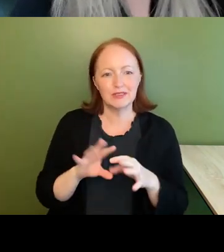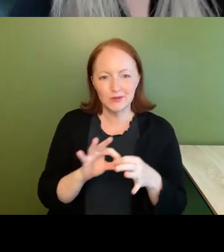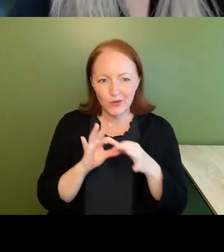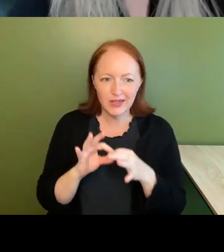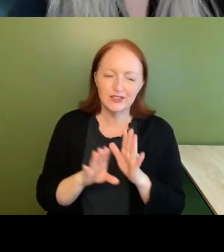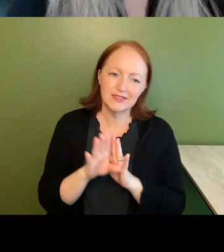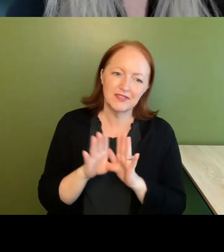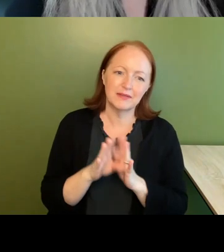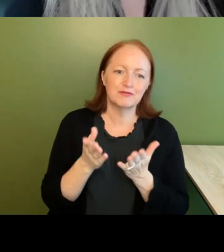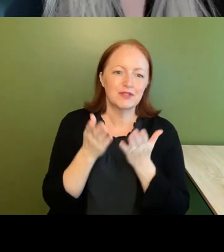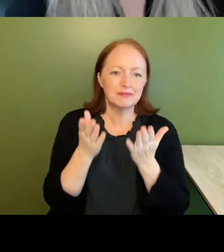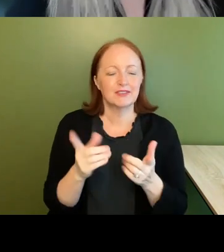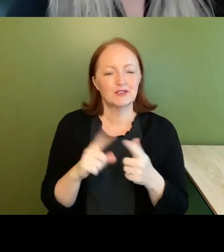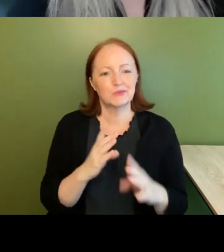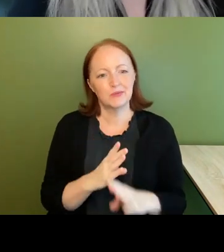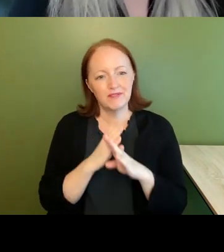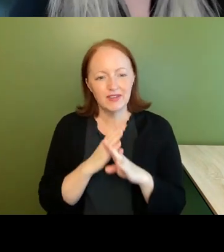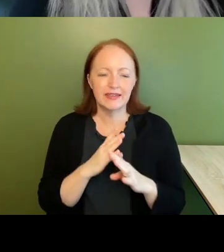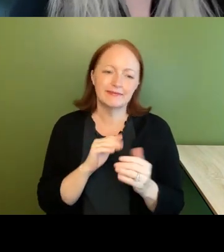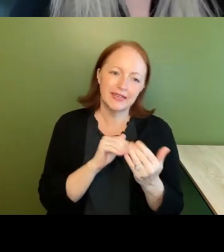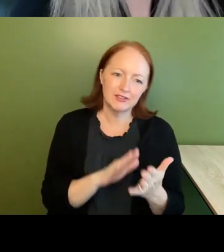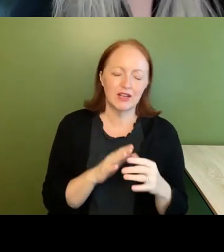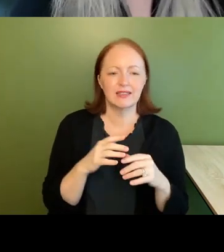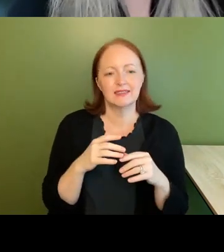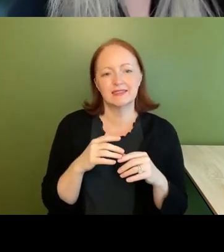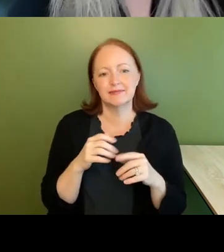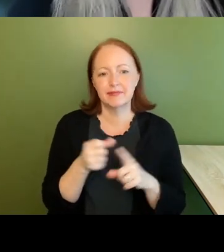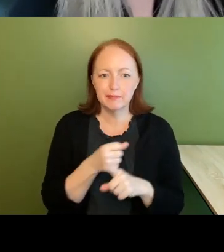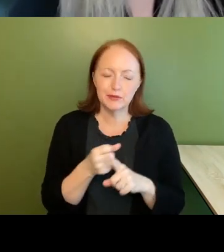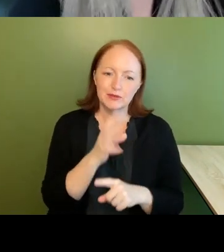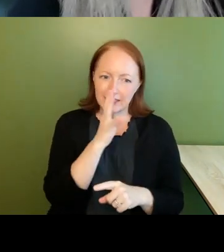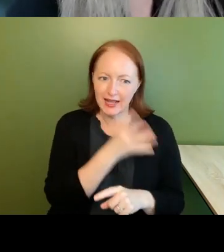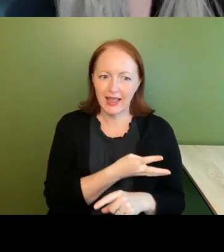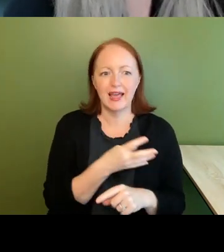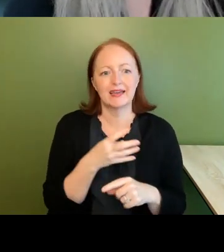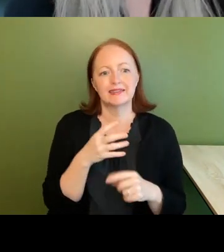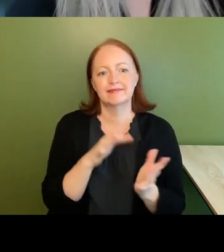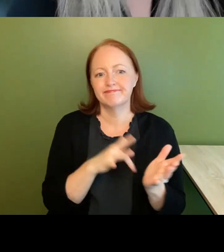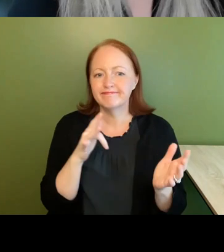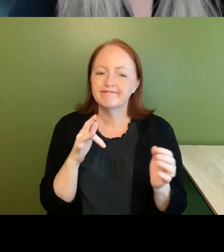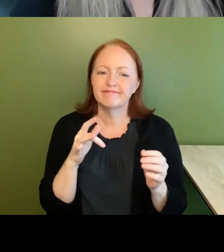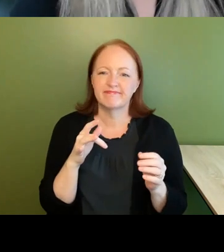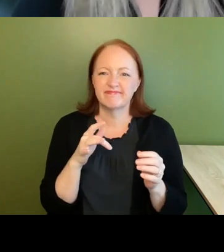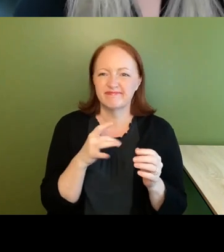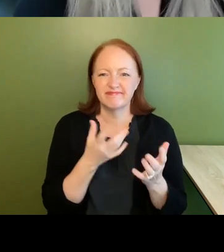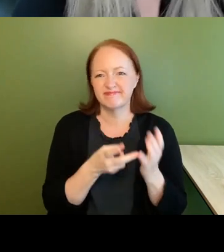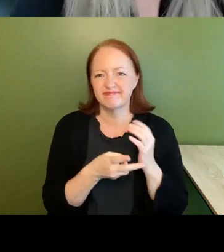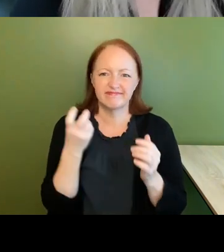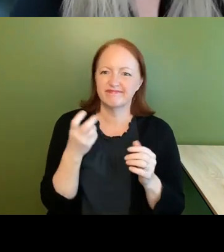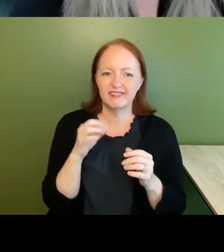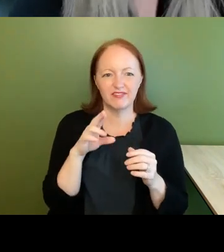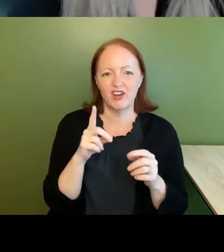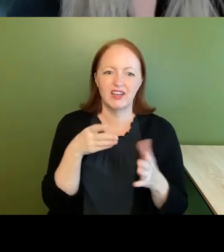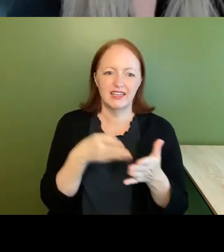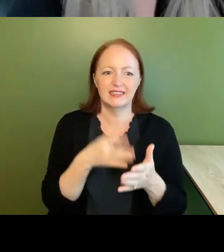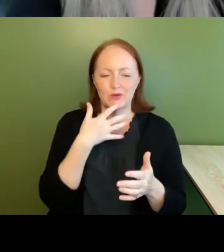and develop recommendations to prevent and address the abuse, neglect, exploitation, and fraud perpetuated